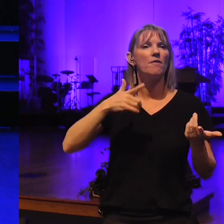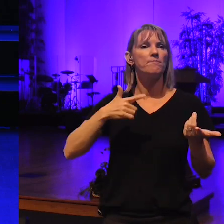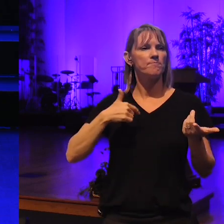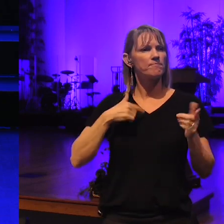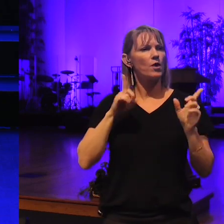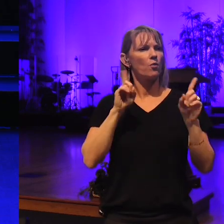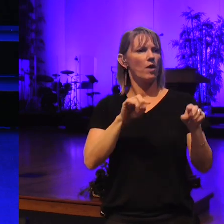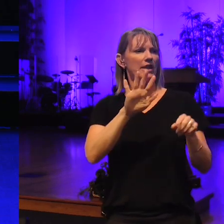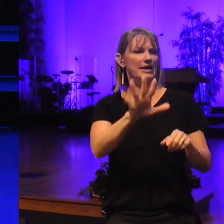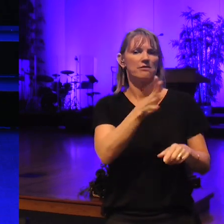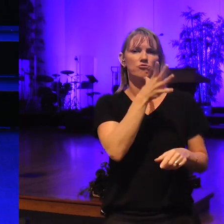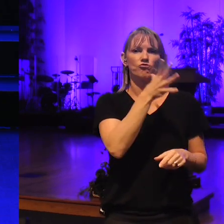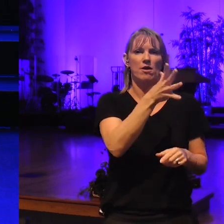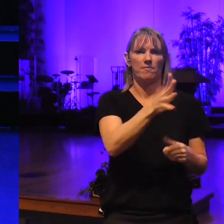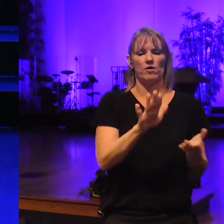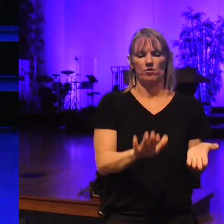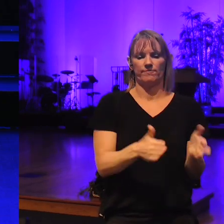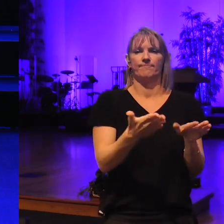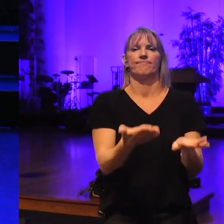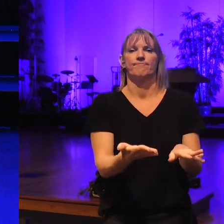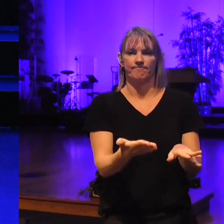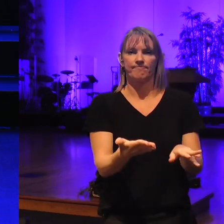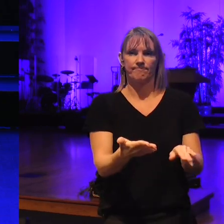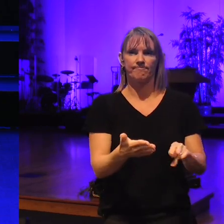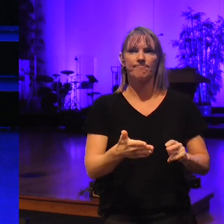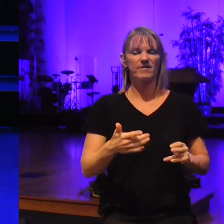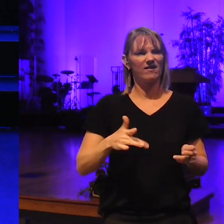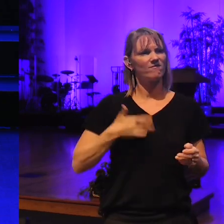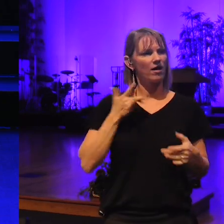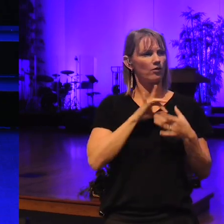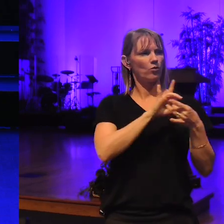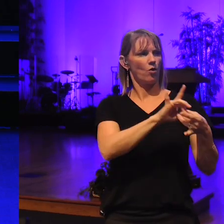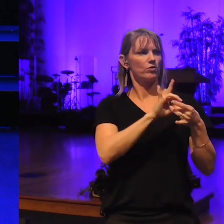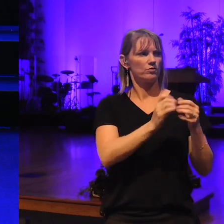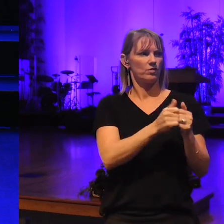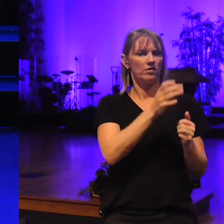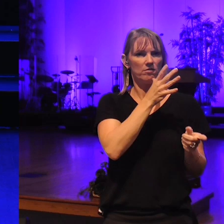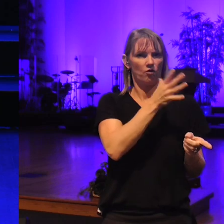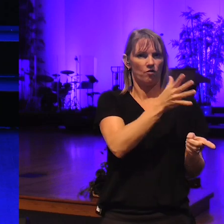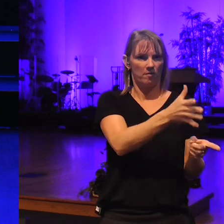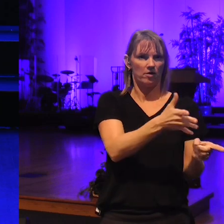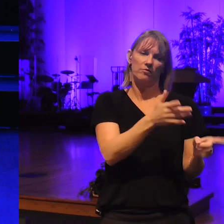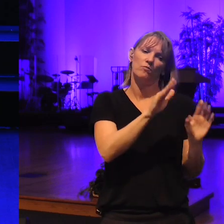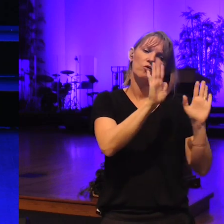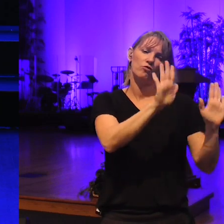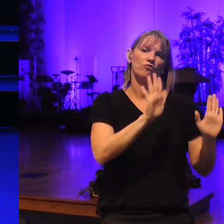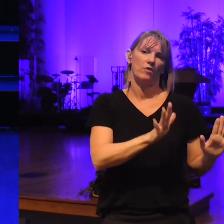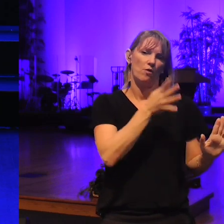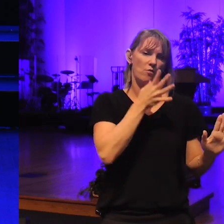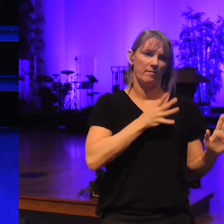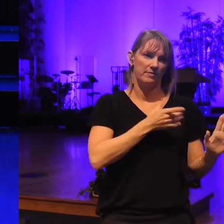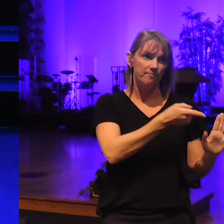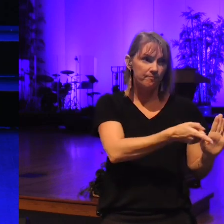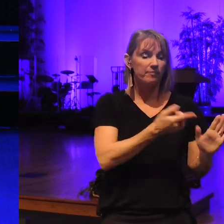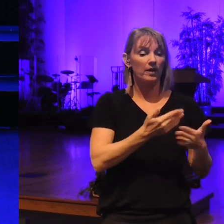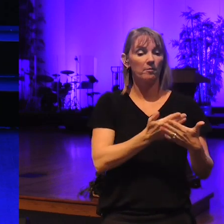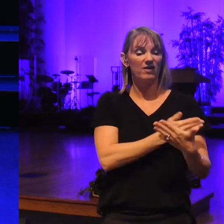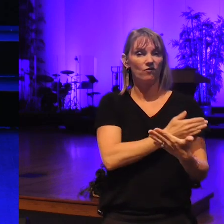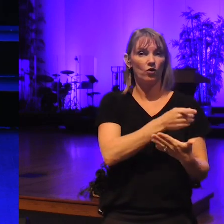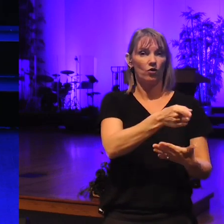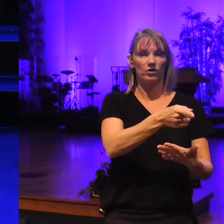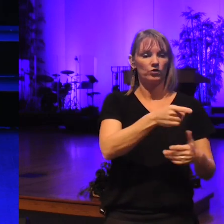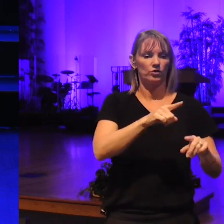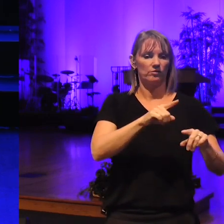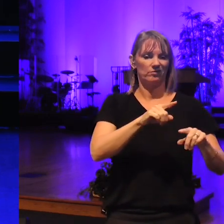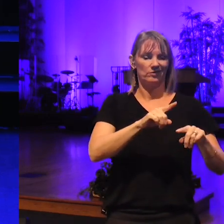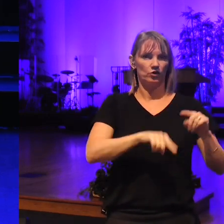had attended his grandmother's passing, got pretty close to her. She was a great lady. And before she couldn't